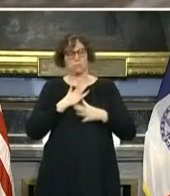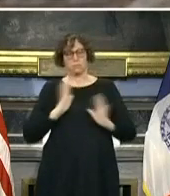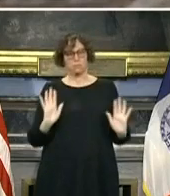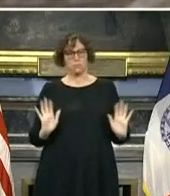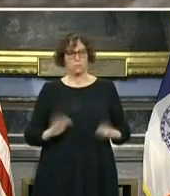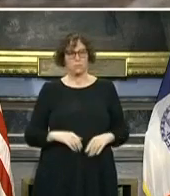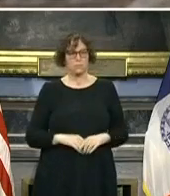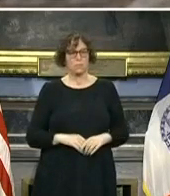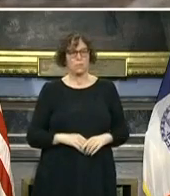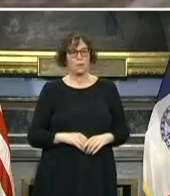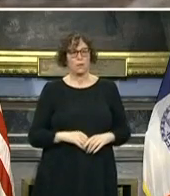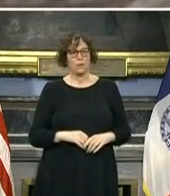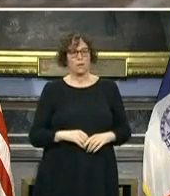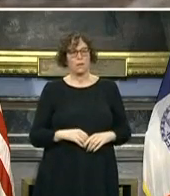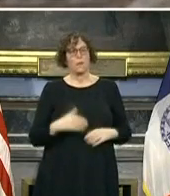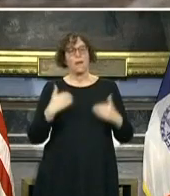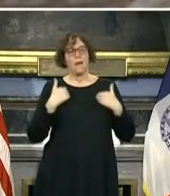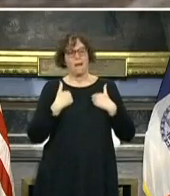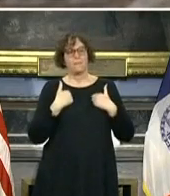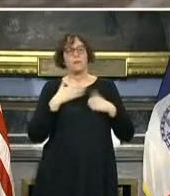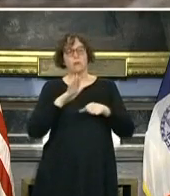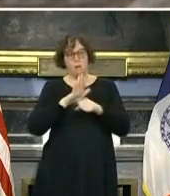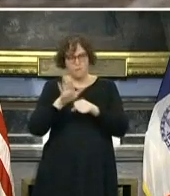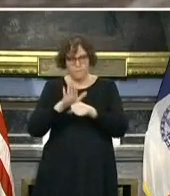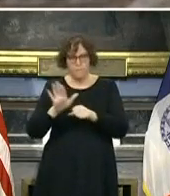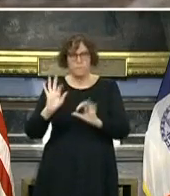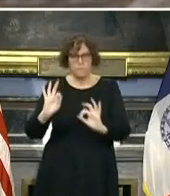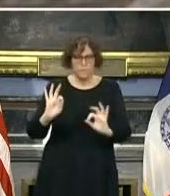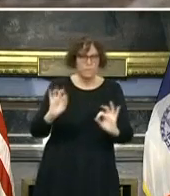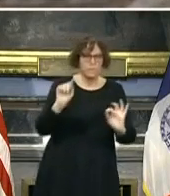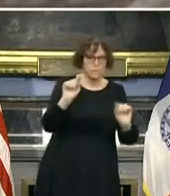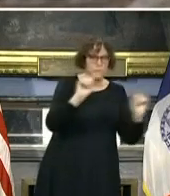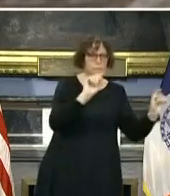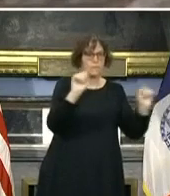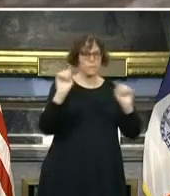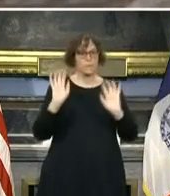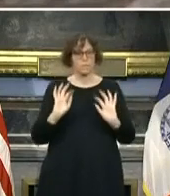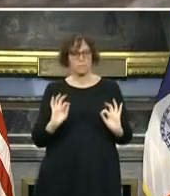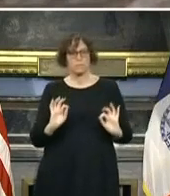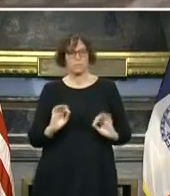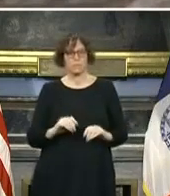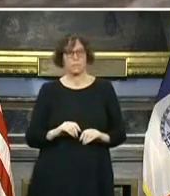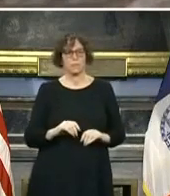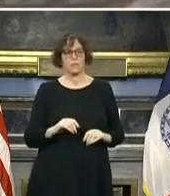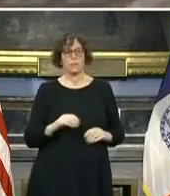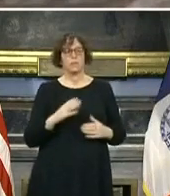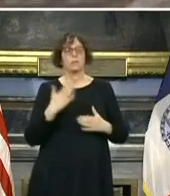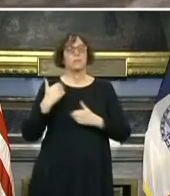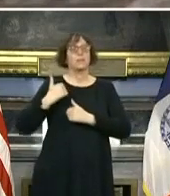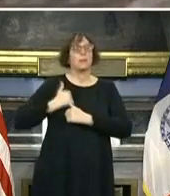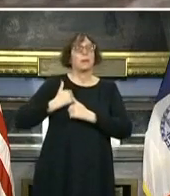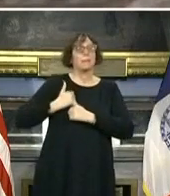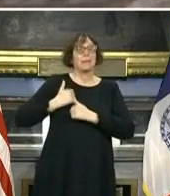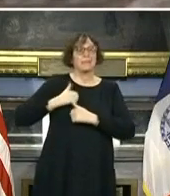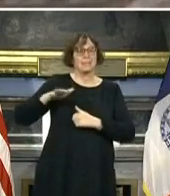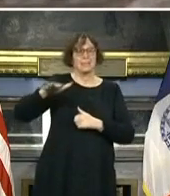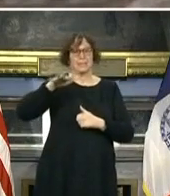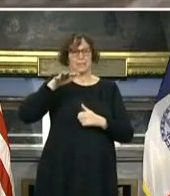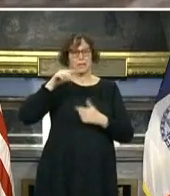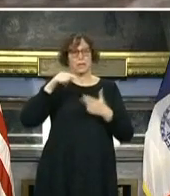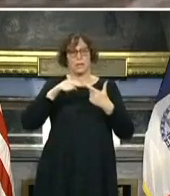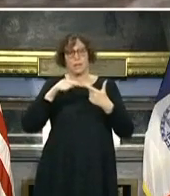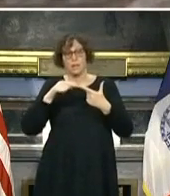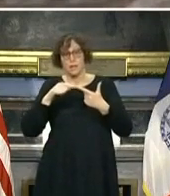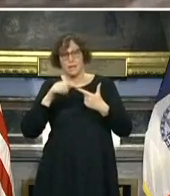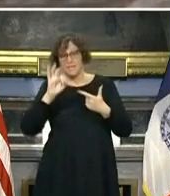The military, the Federal Department of Health and Human Services have sent us a lot of personnel, a lot of equipment, and we will